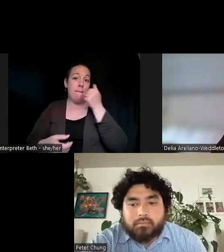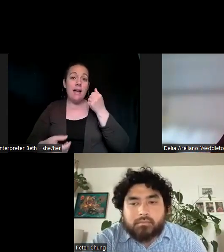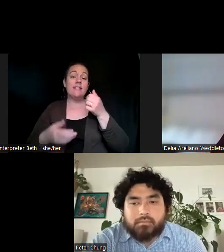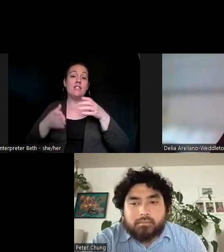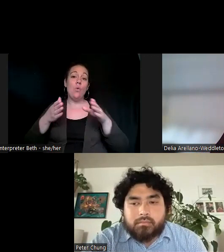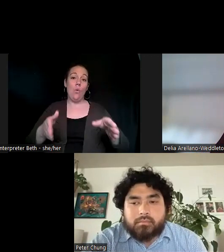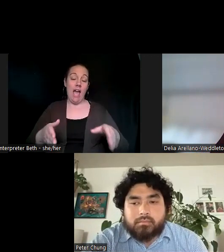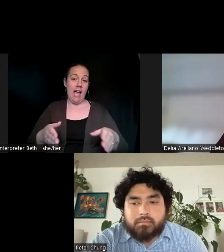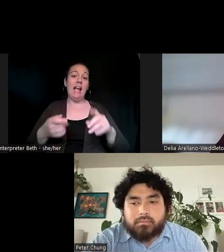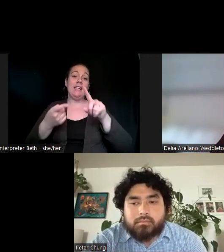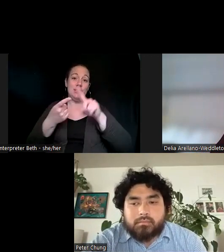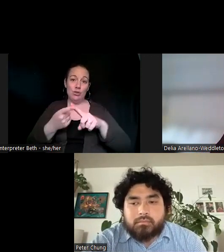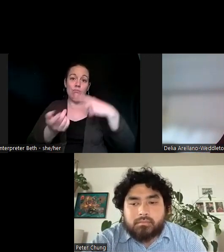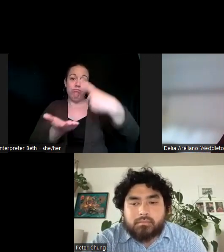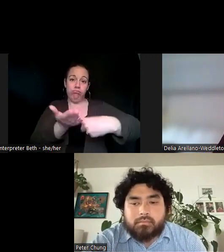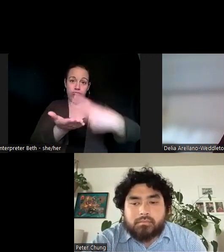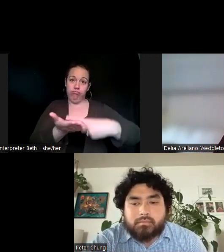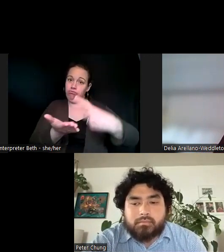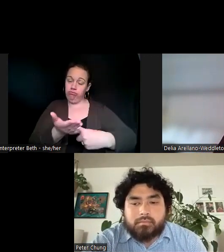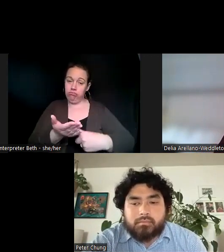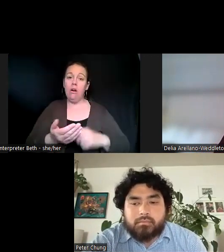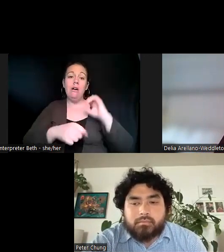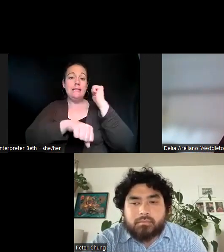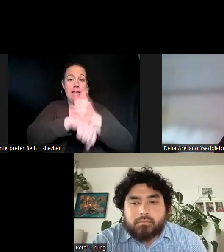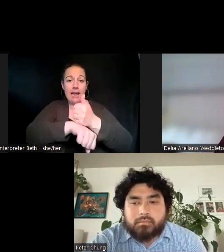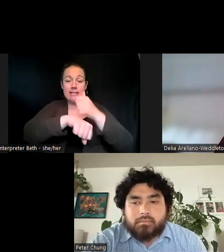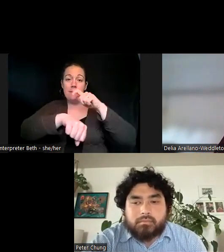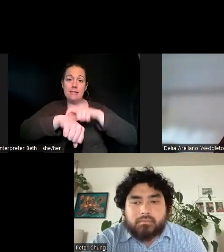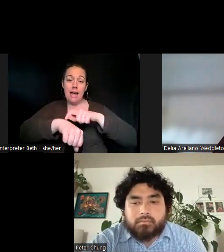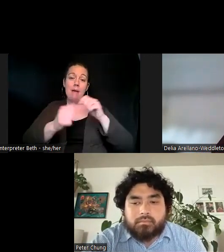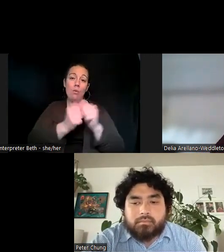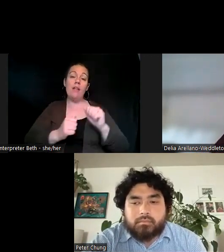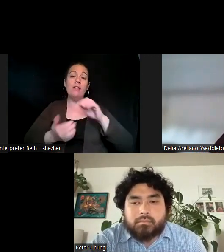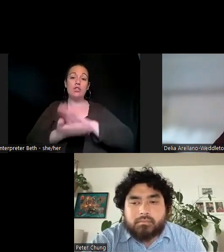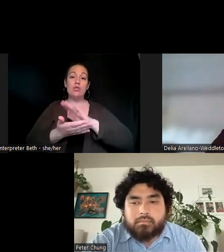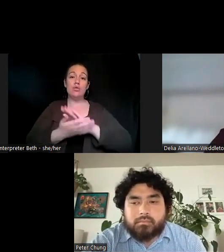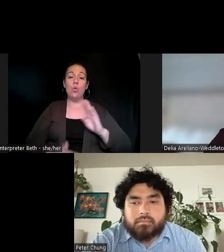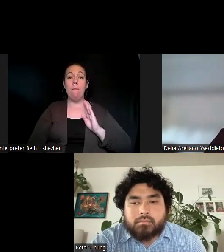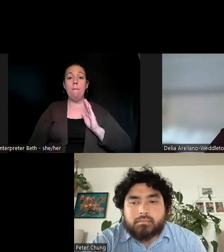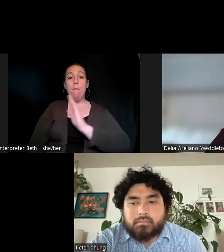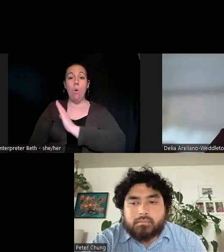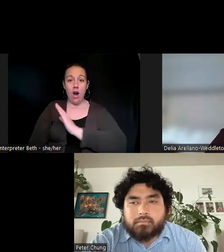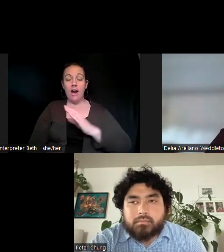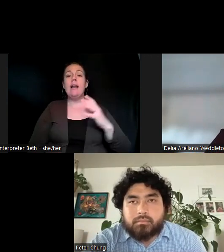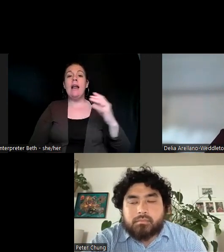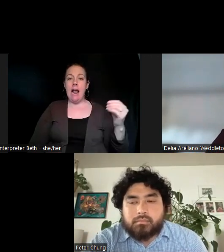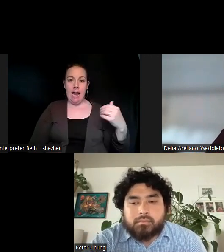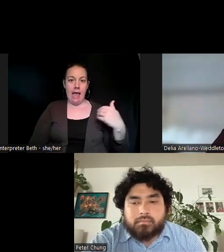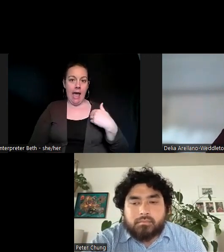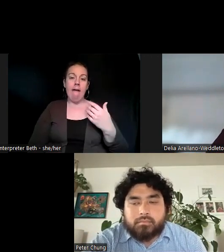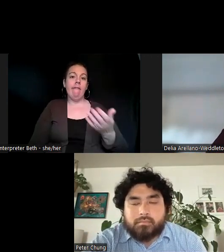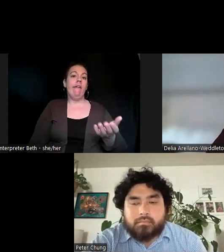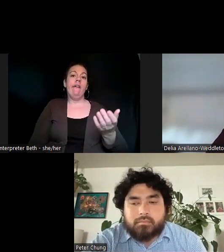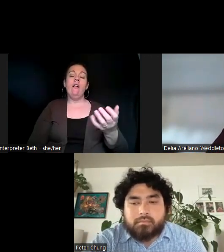school board and have these conversations, or setting up time to meet with your superintendent, I think is a great first step. And there is lots of information out there, and these funds are